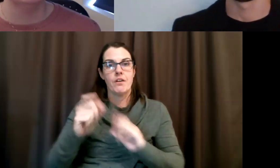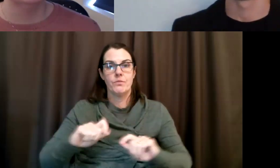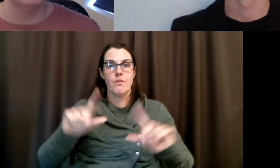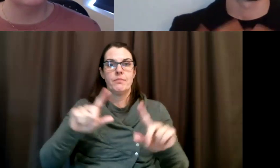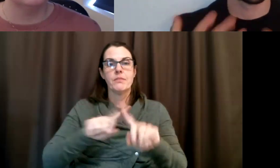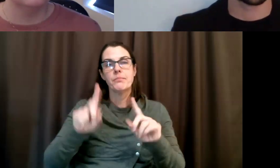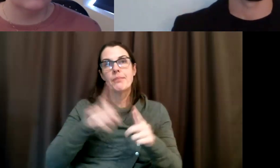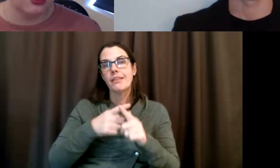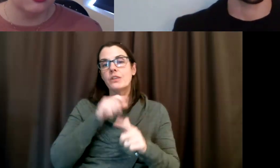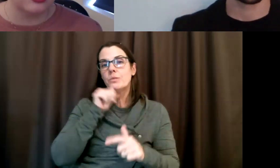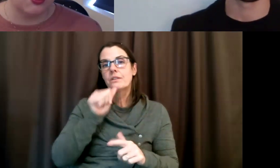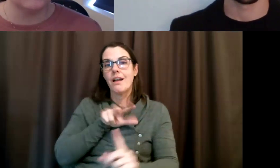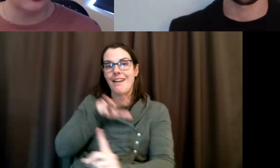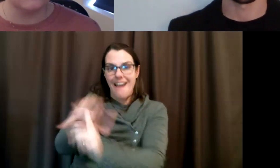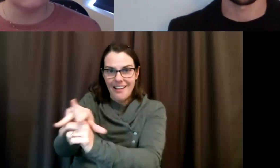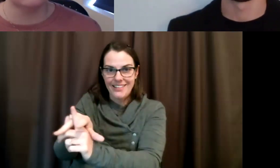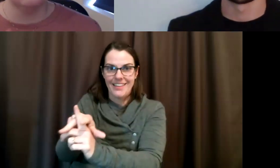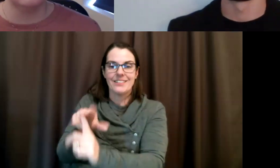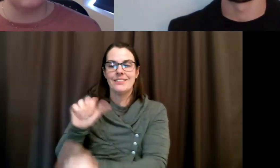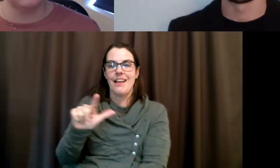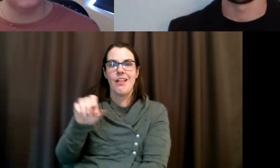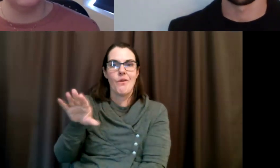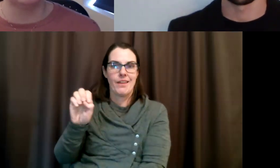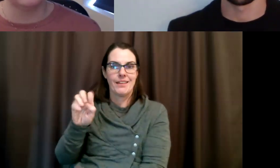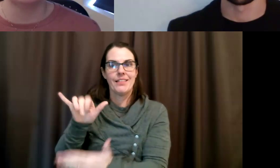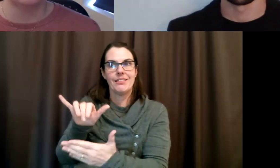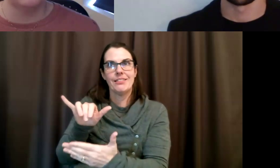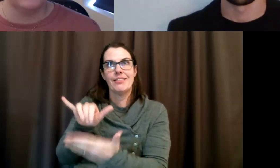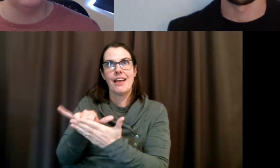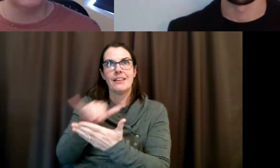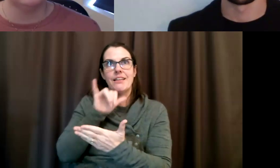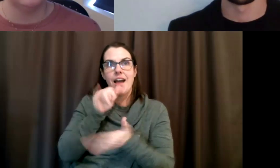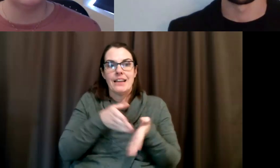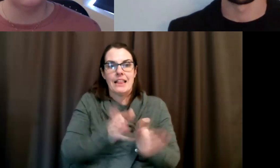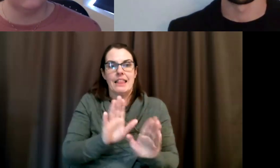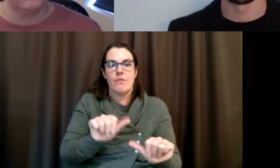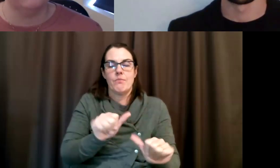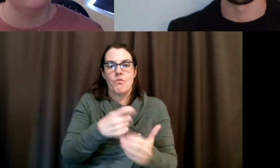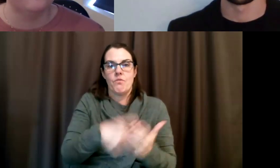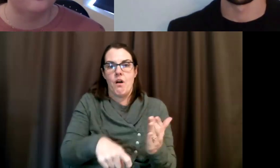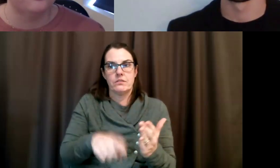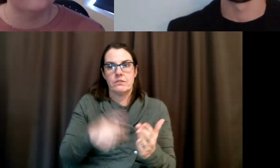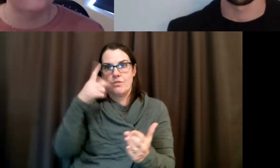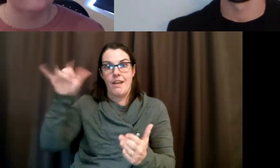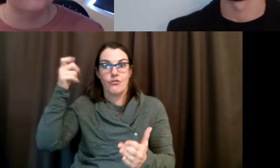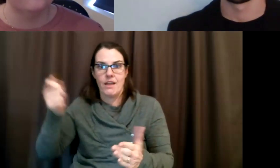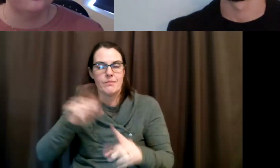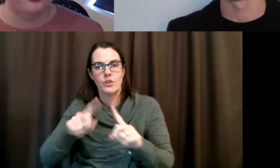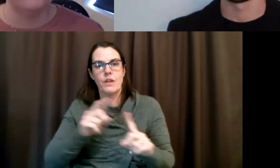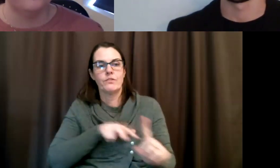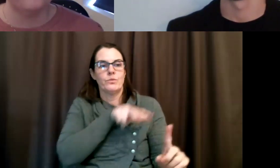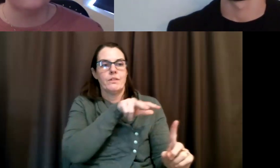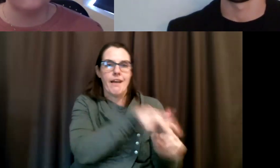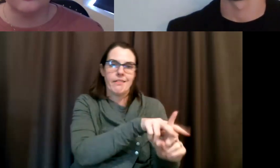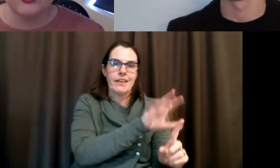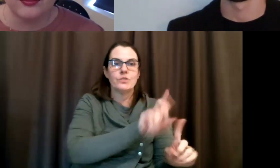allocate that unallowable cost to that specific grant. You would have to allocate that elsewhere.